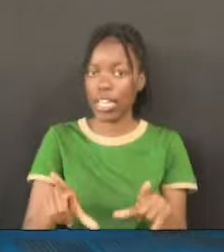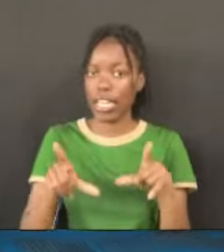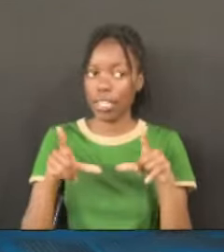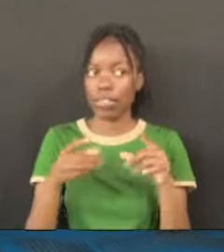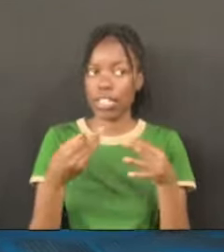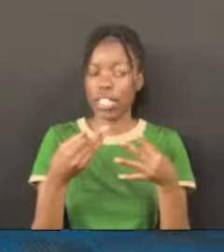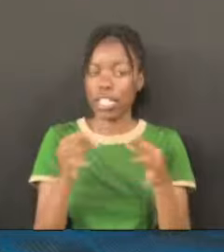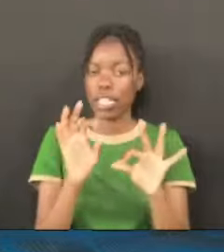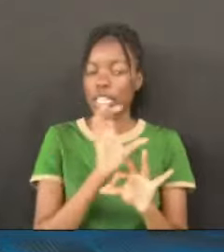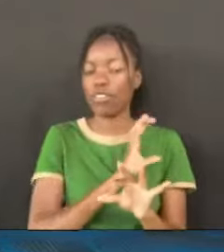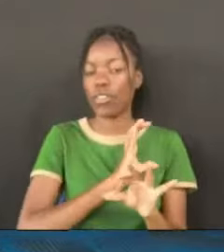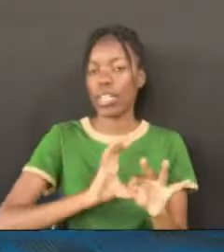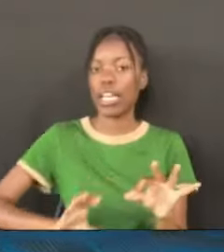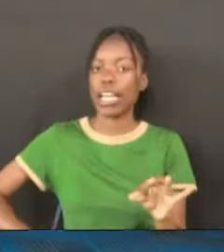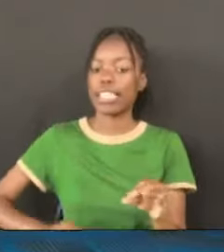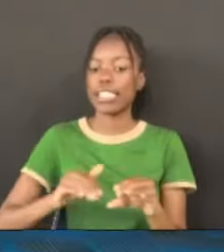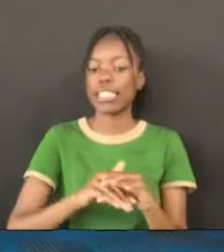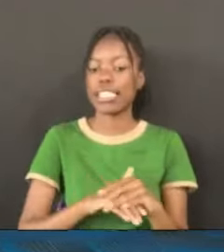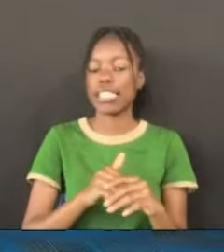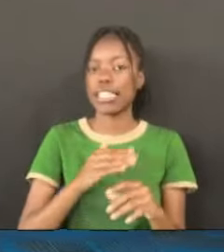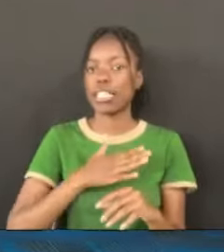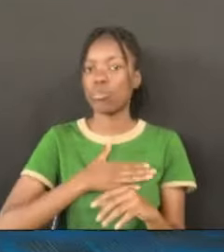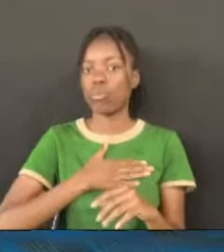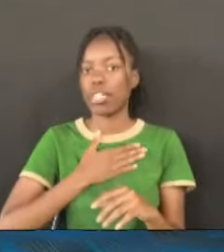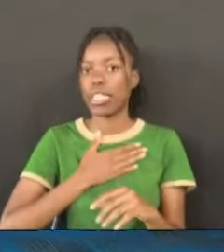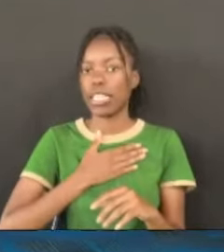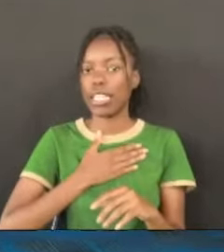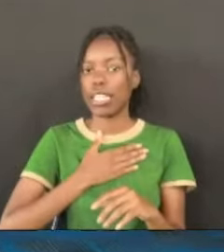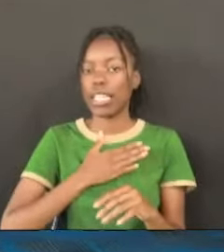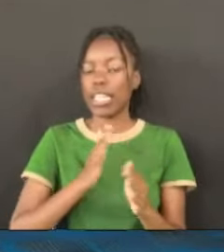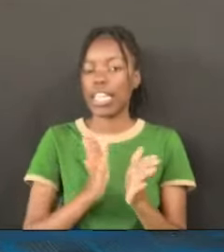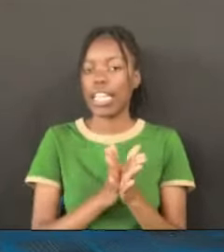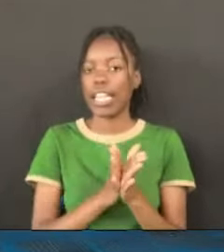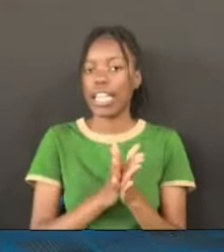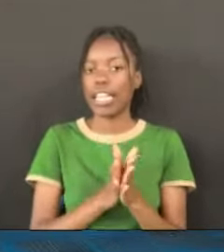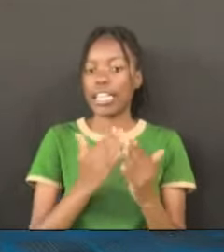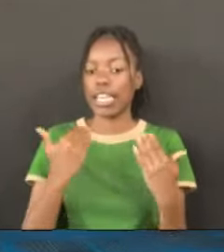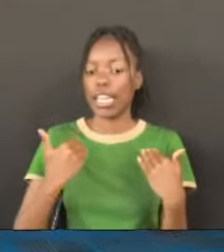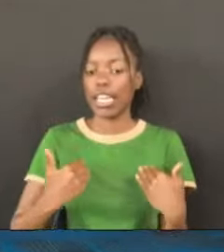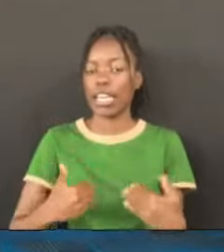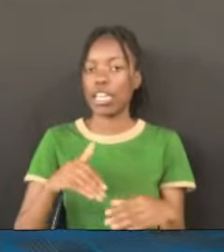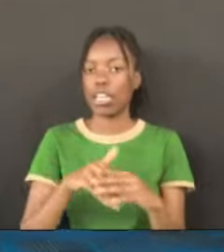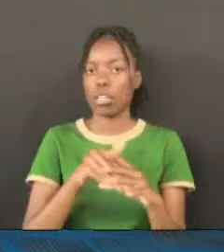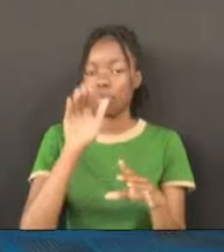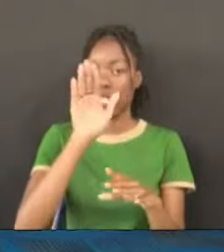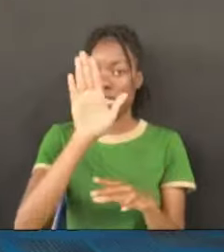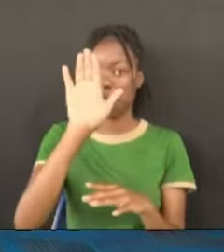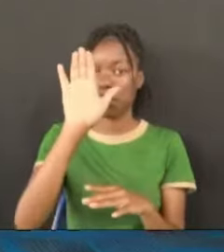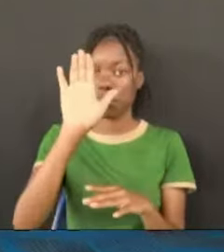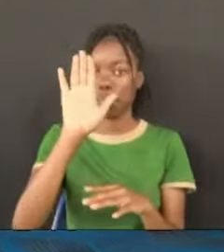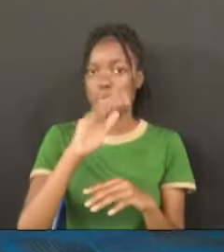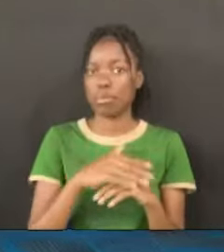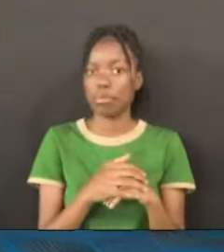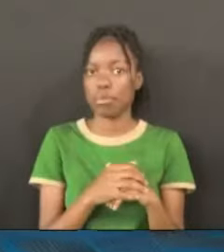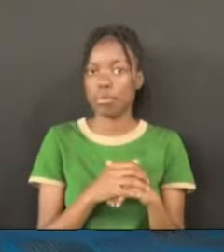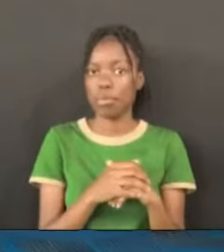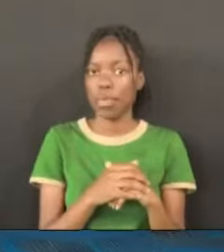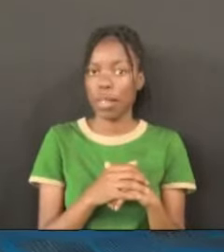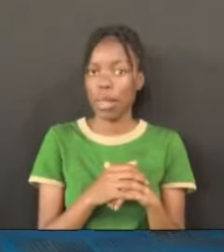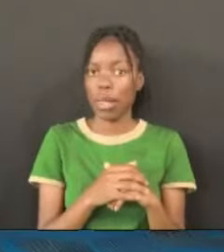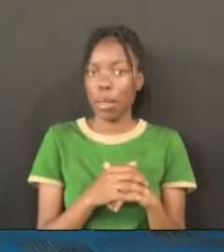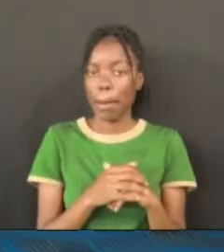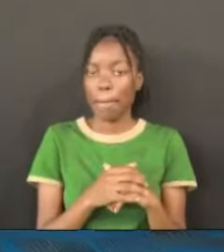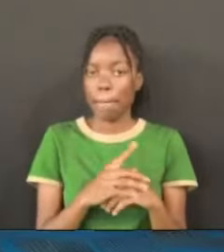Christ is in me and I am in him. And therefore, my